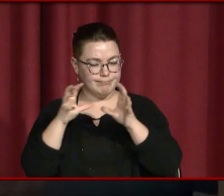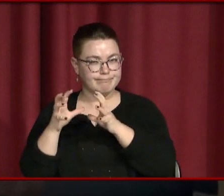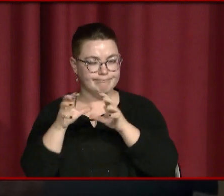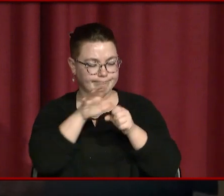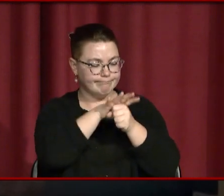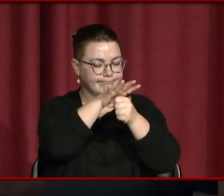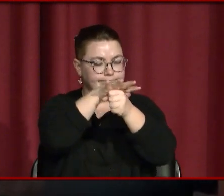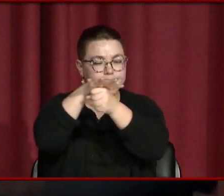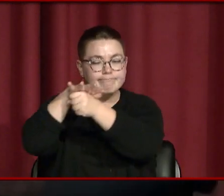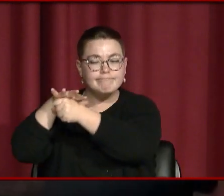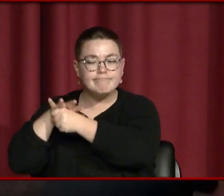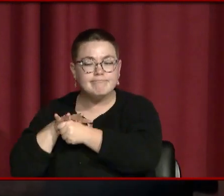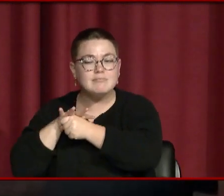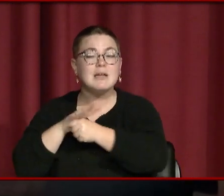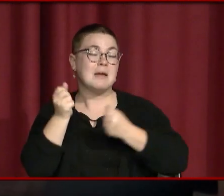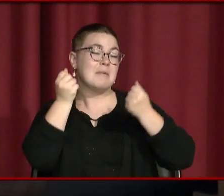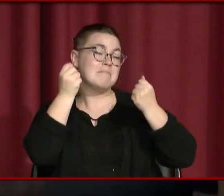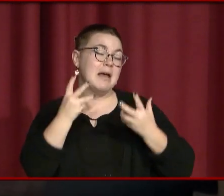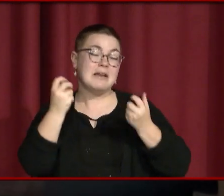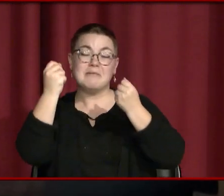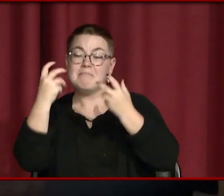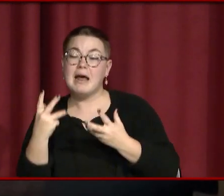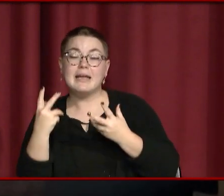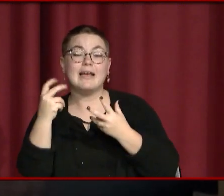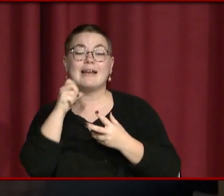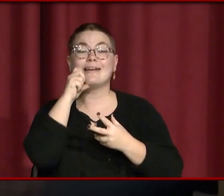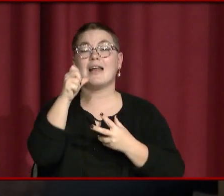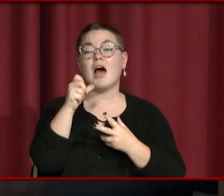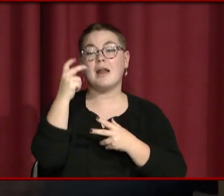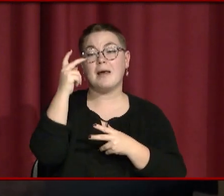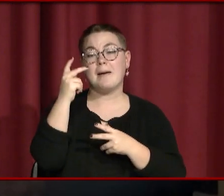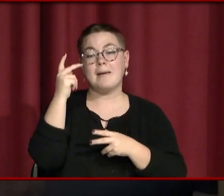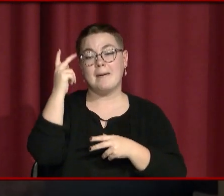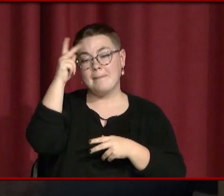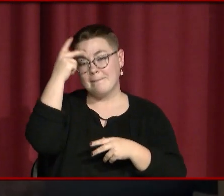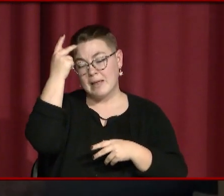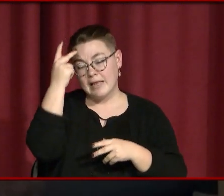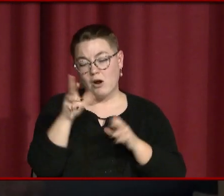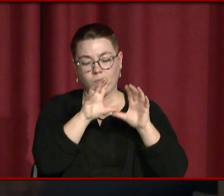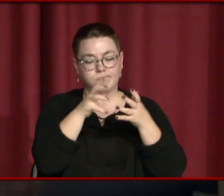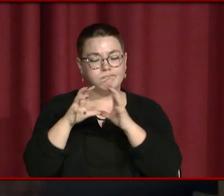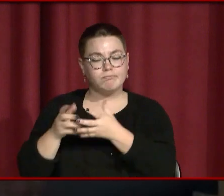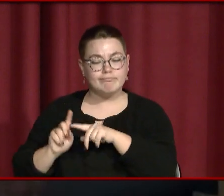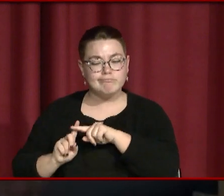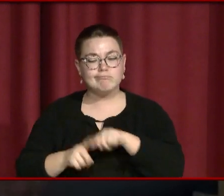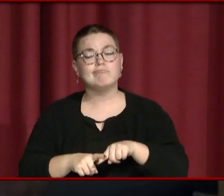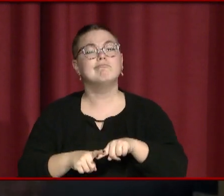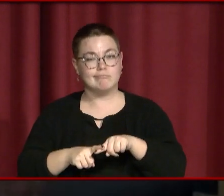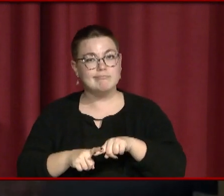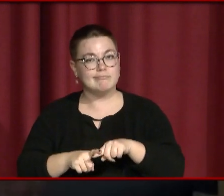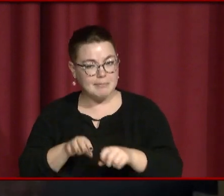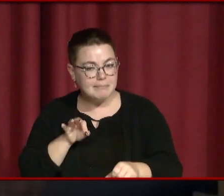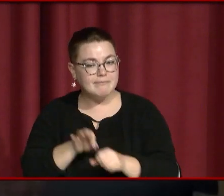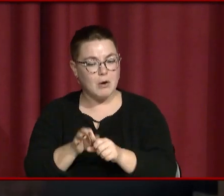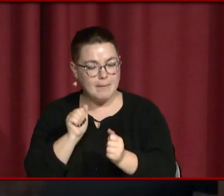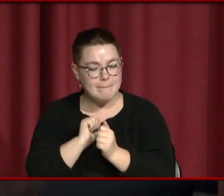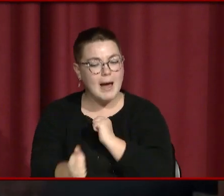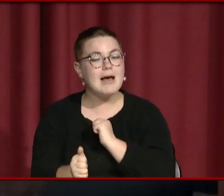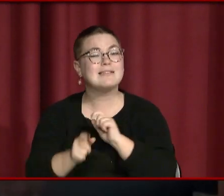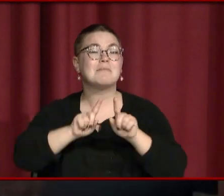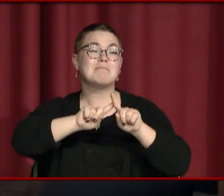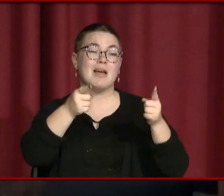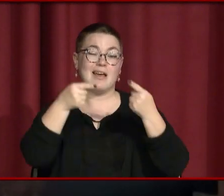as well as a lot of nonpartisan and good government groups like League. But in fact, the politicians who sat